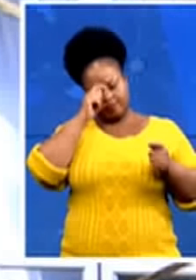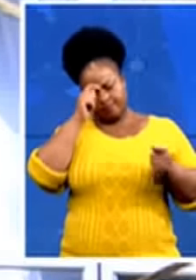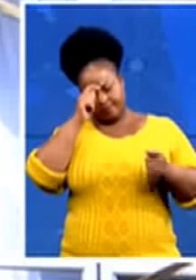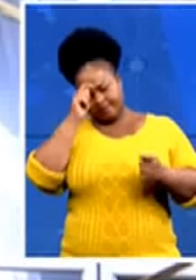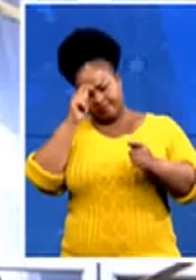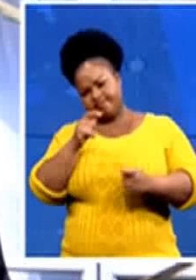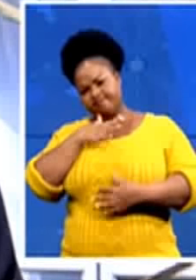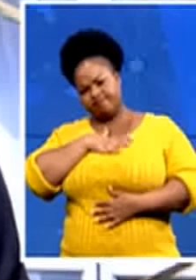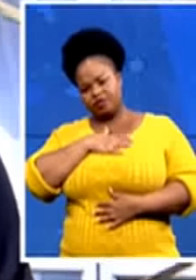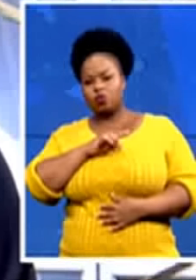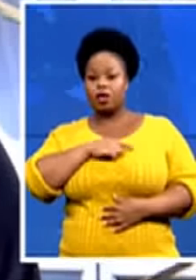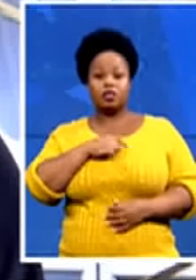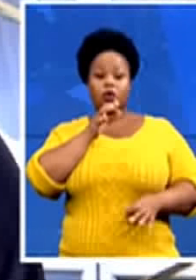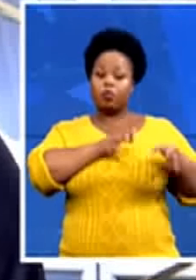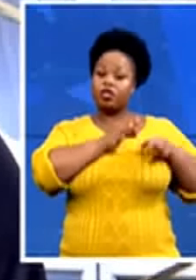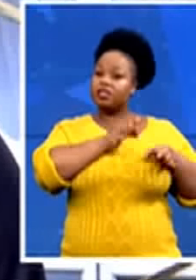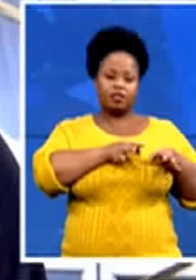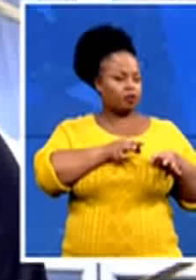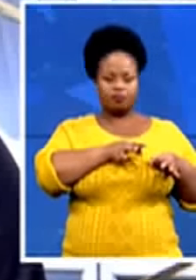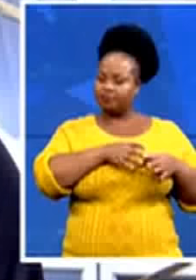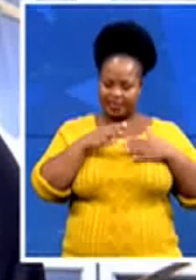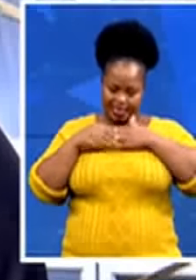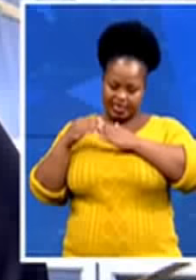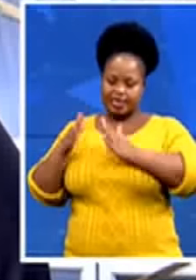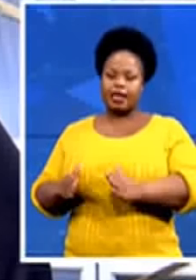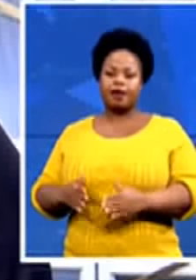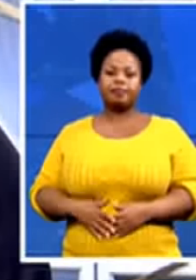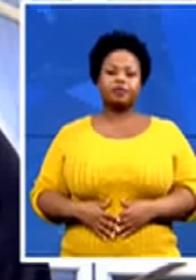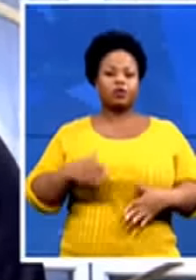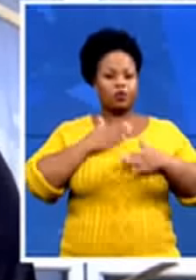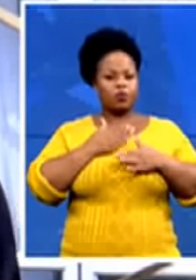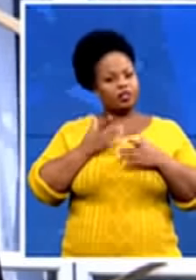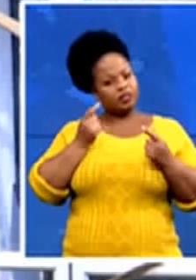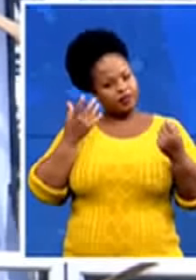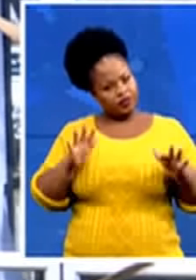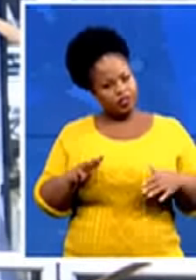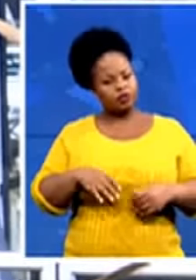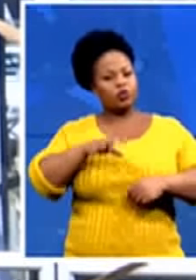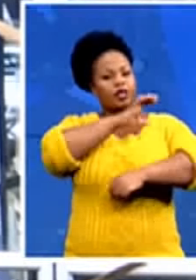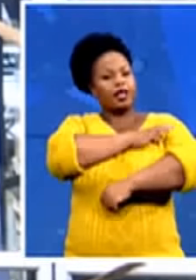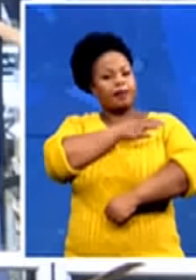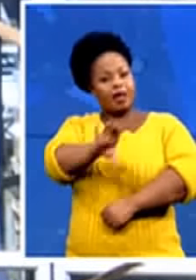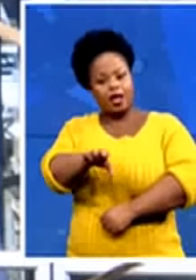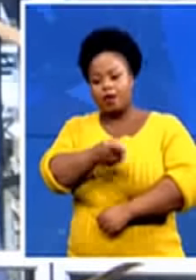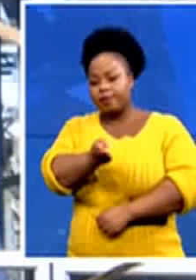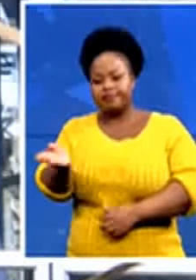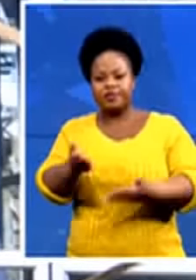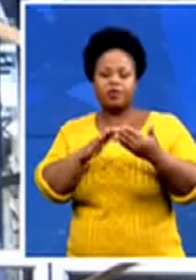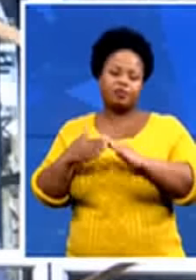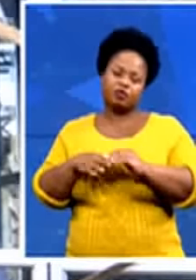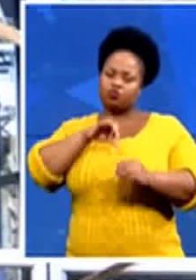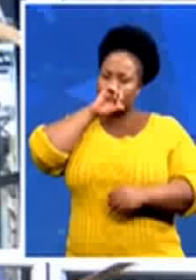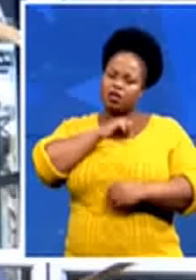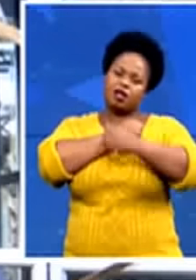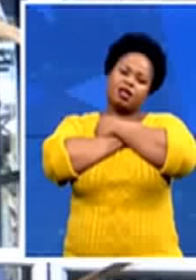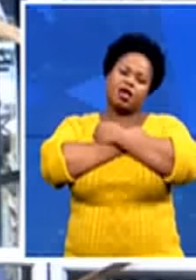politician but she was a leader and the work that she did to empower the community here her love from the young to the